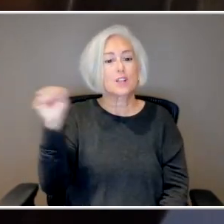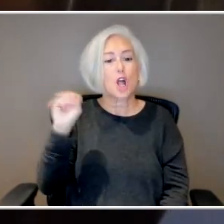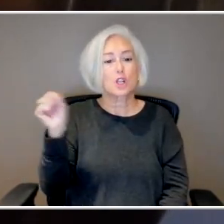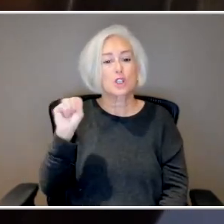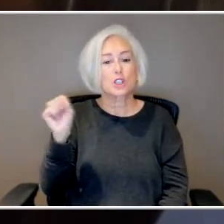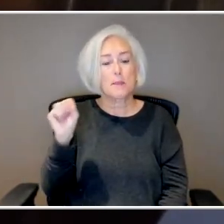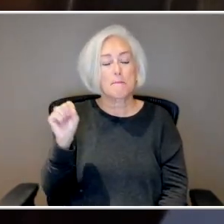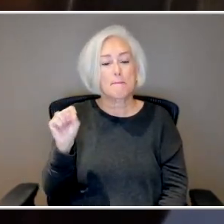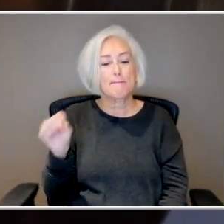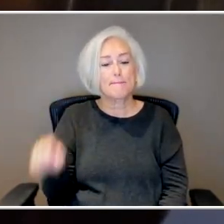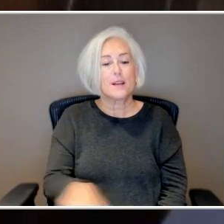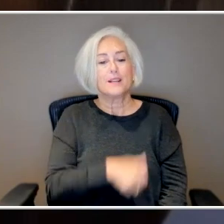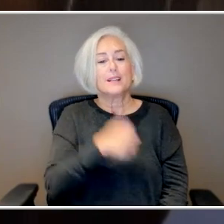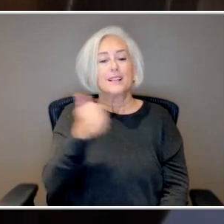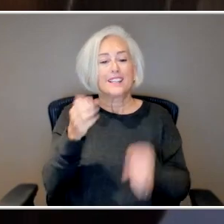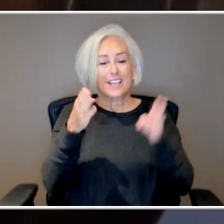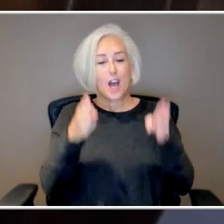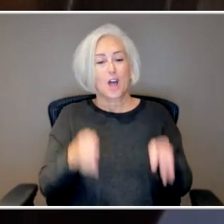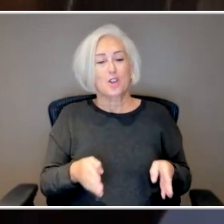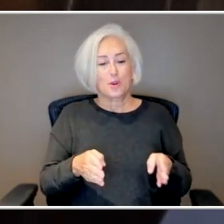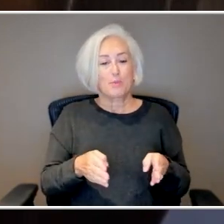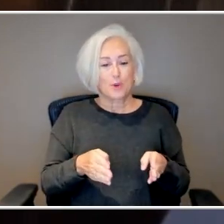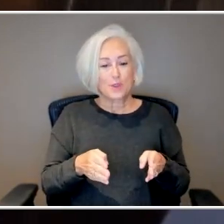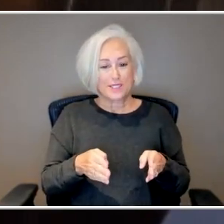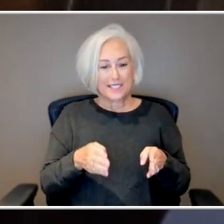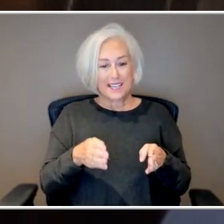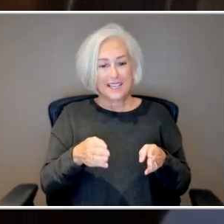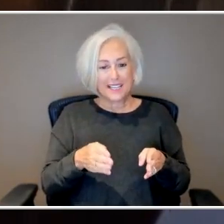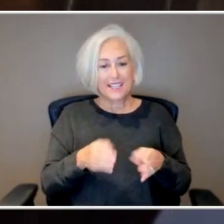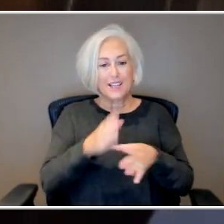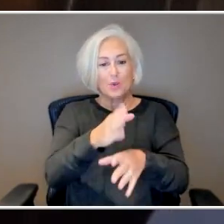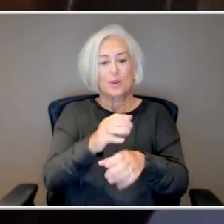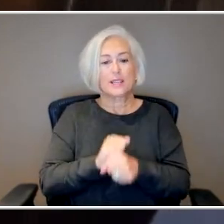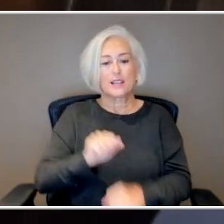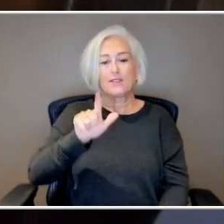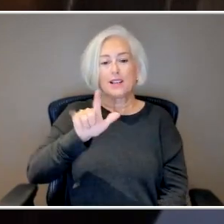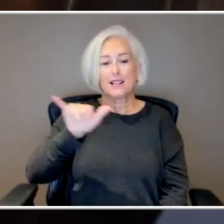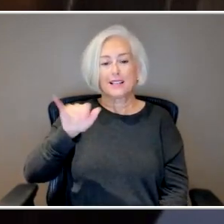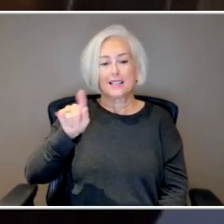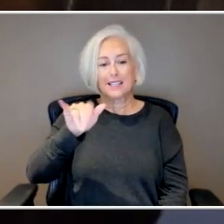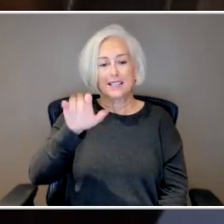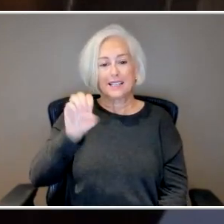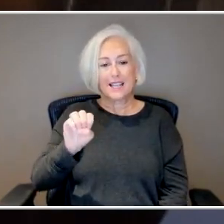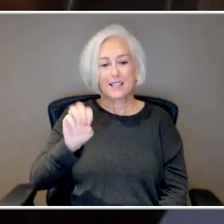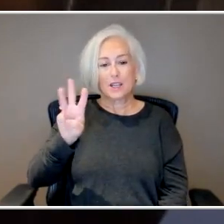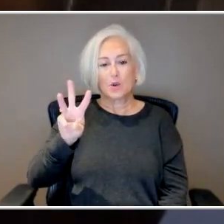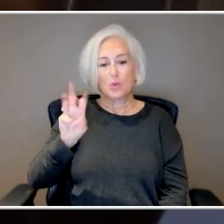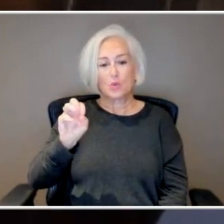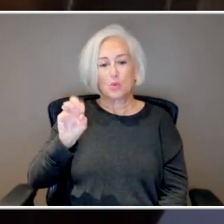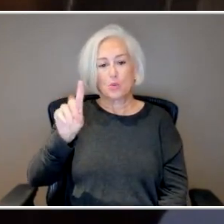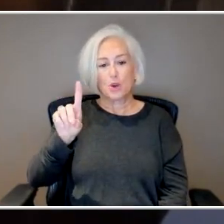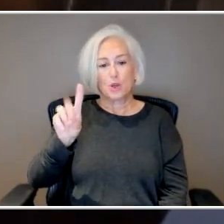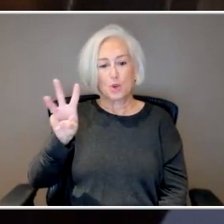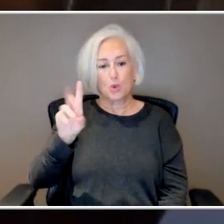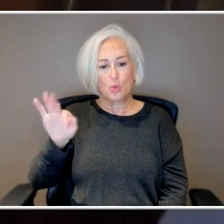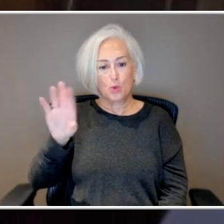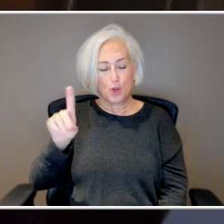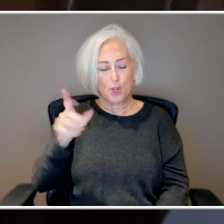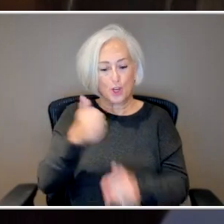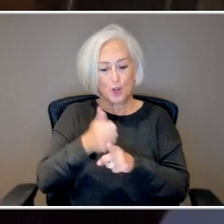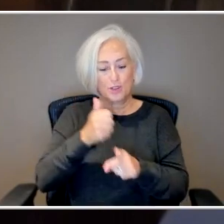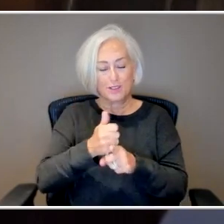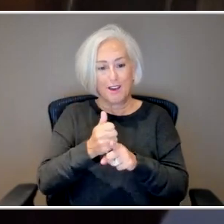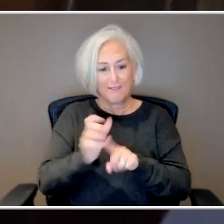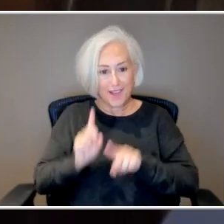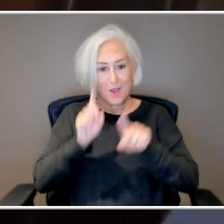other person I always say that got the scholarship was Lynette Woodward, quite a different person. She went on to the Olympics. The